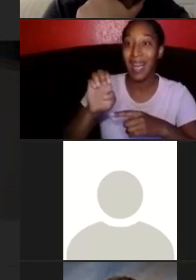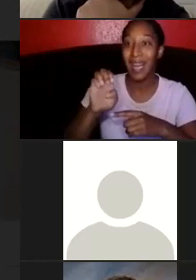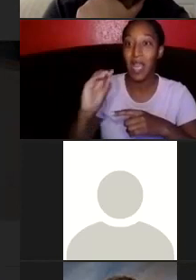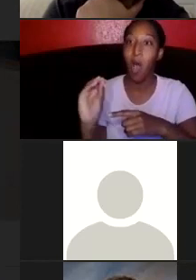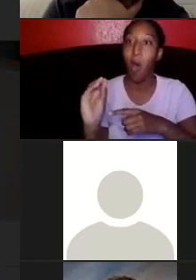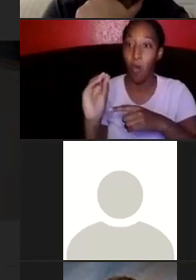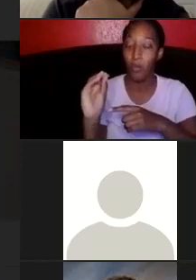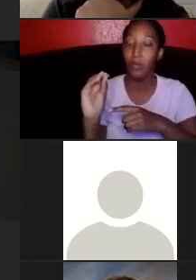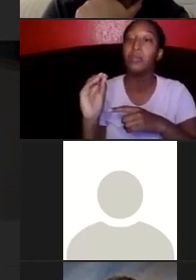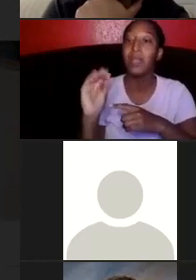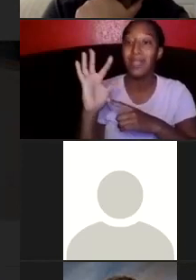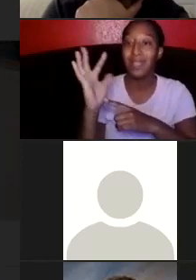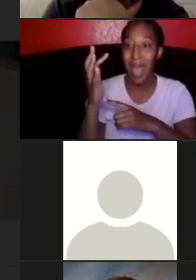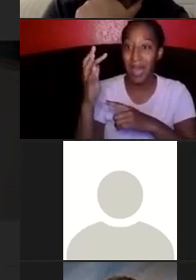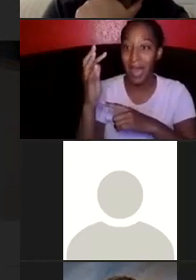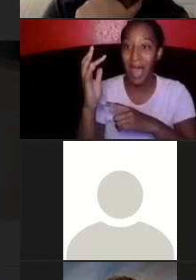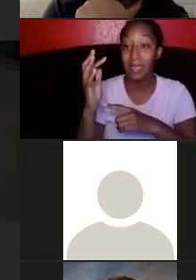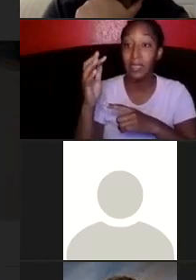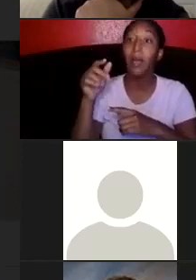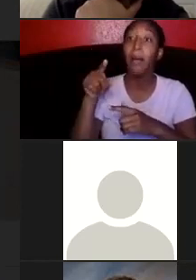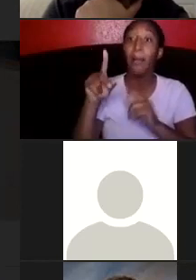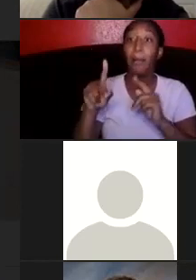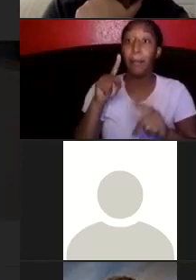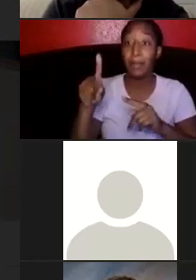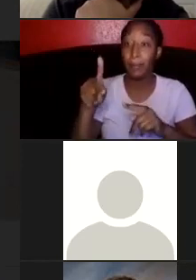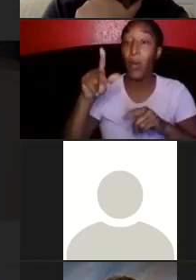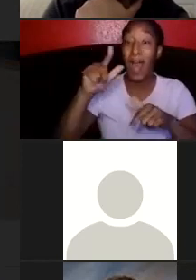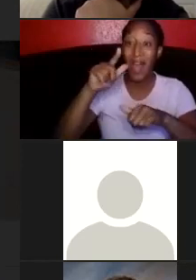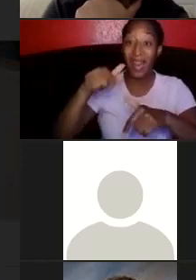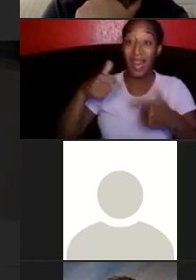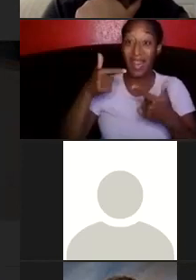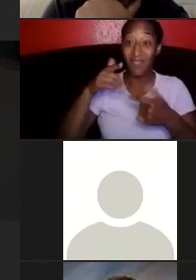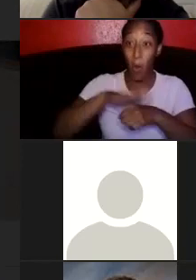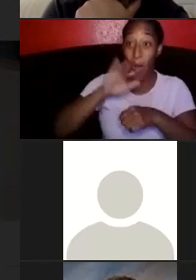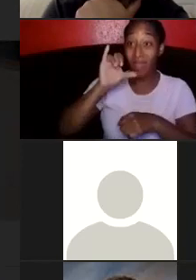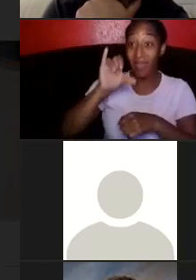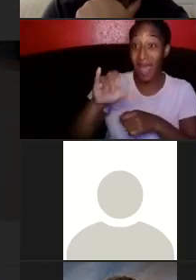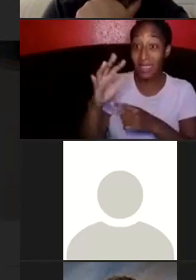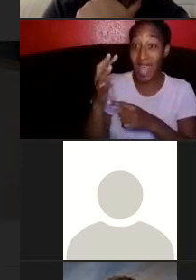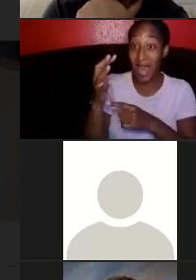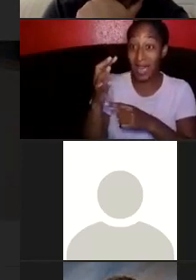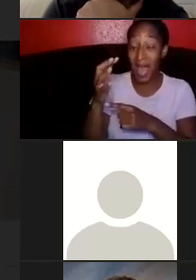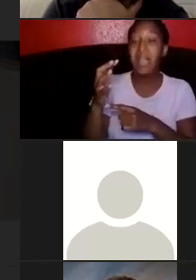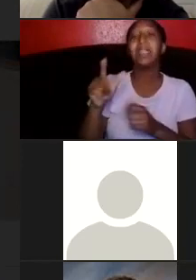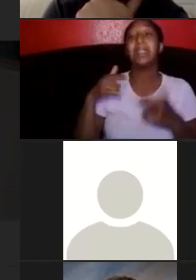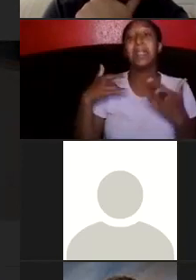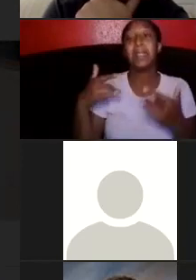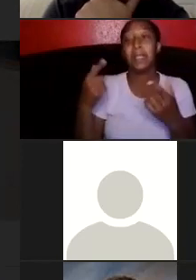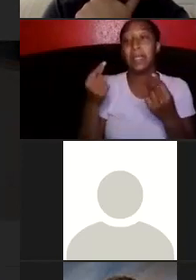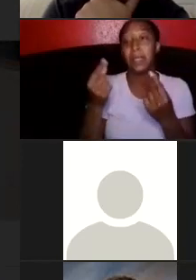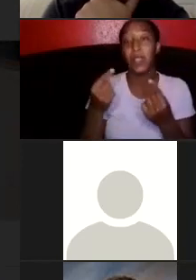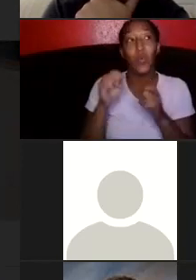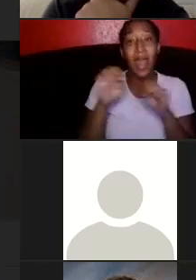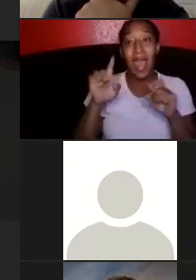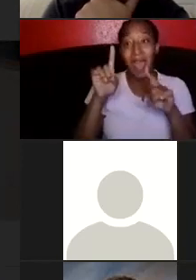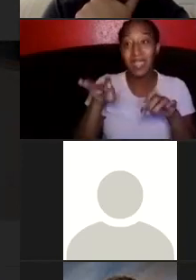experiments to eventually help us move even deeper into space, right? Because if we're going to do that, we need to know what are going to